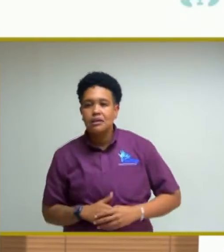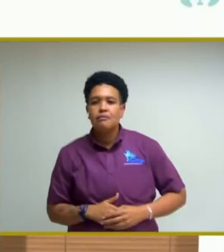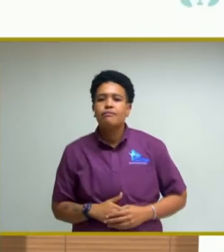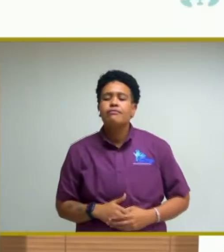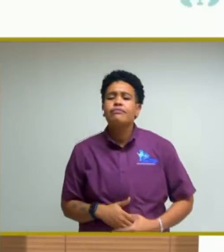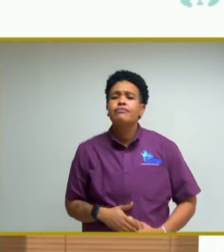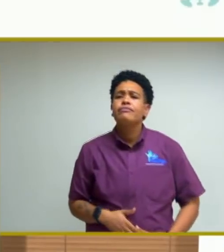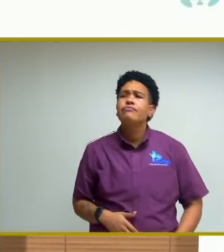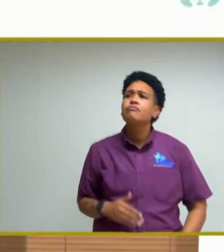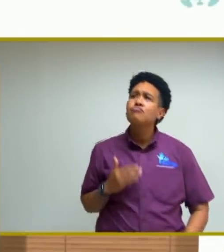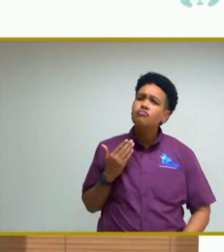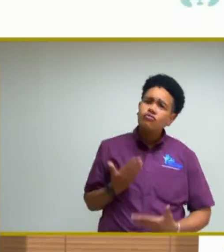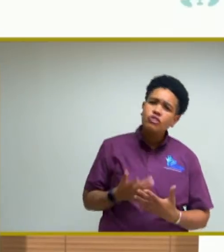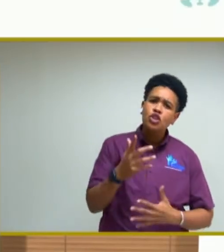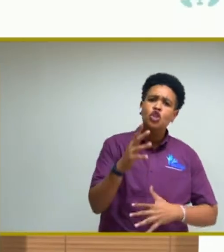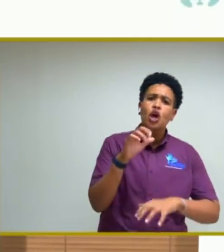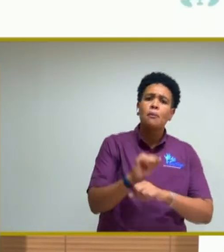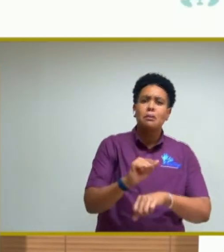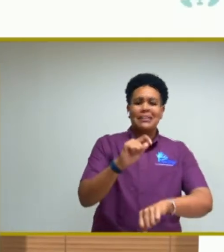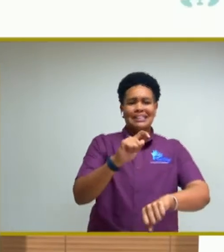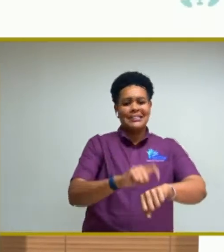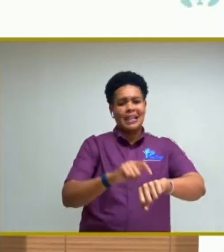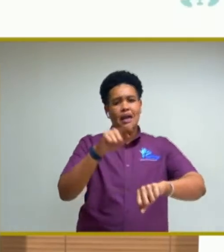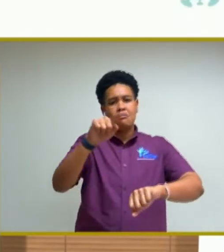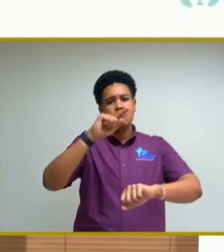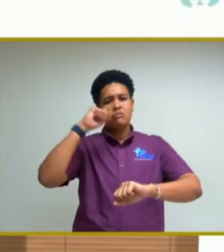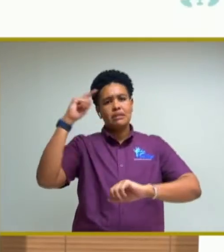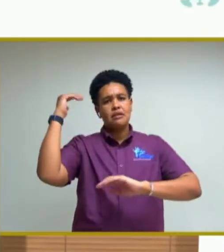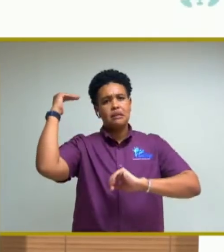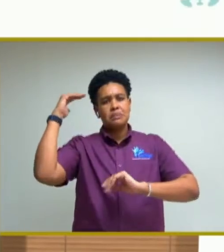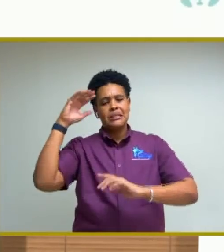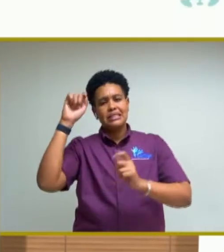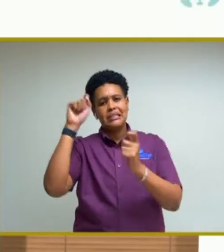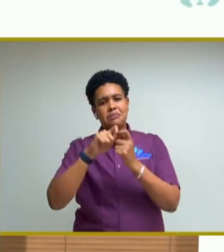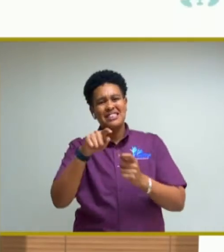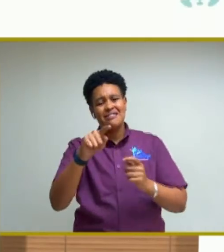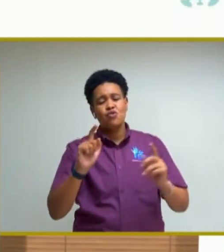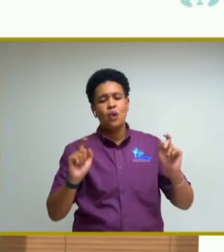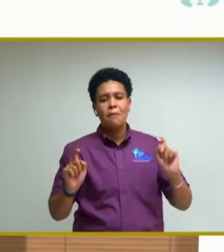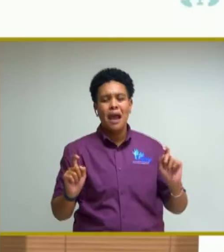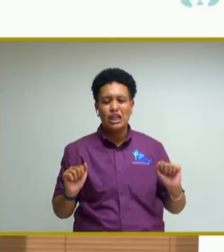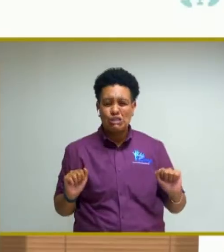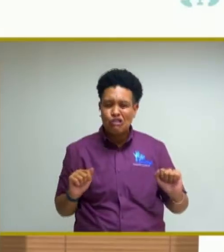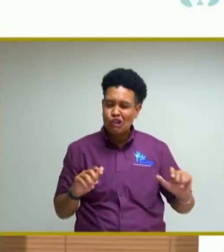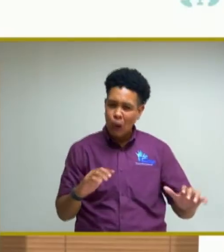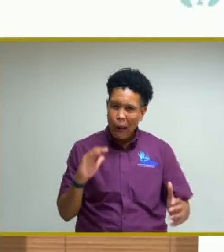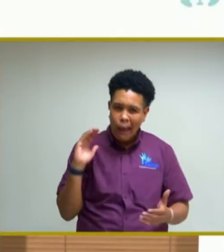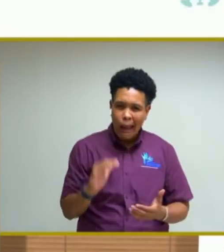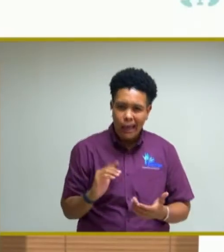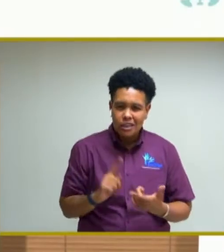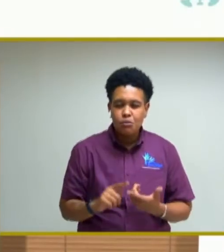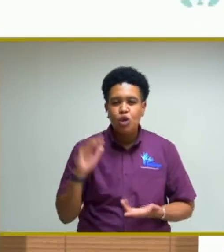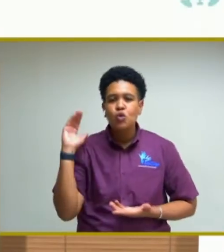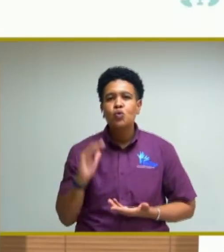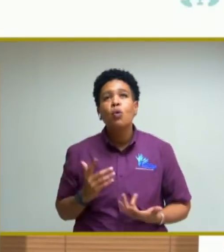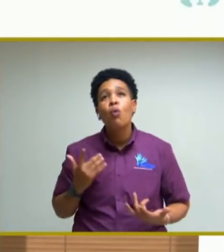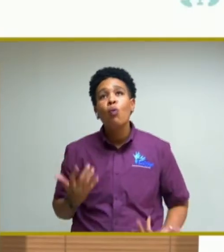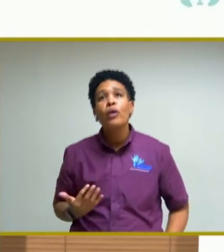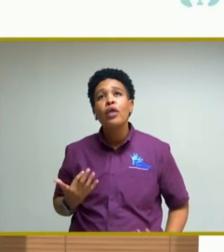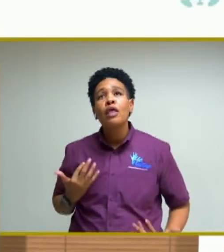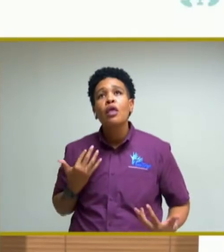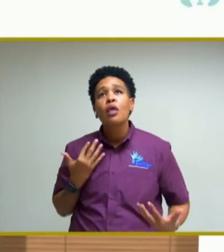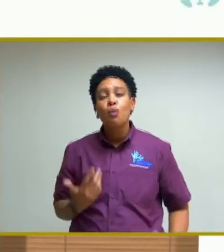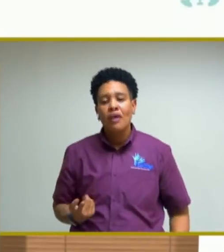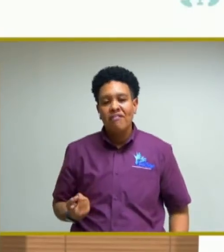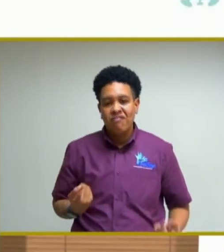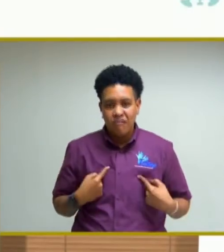Come to your appointment at the time slot that is specified. This is to manage the crowd and reduce your wait time.